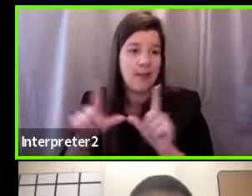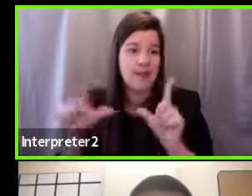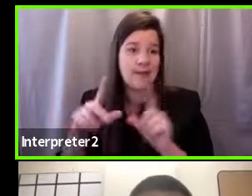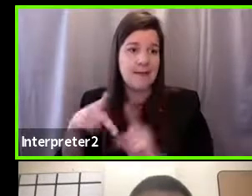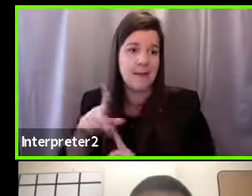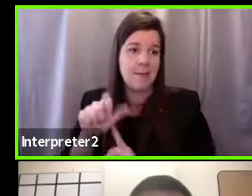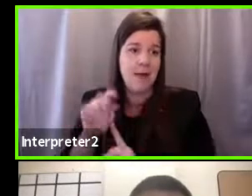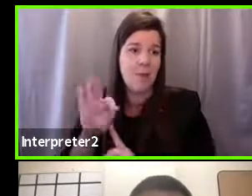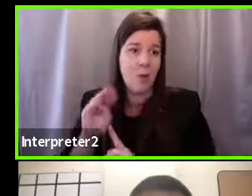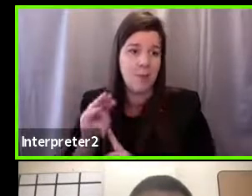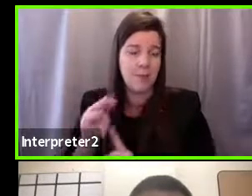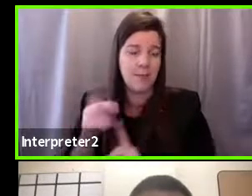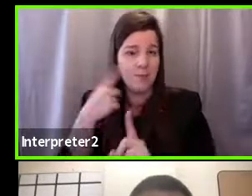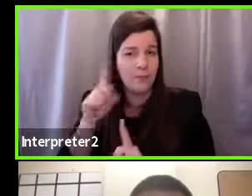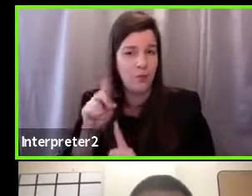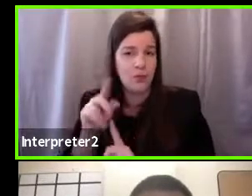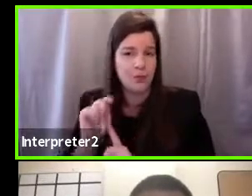have